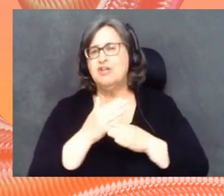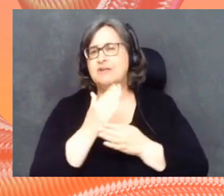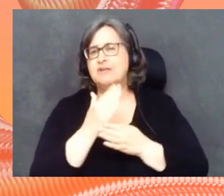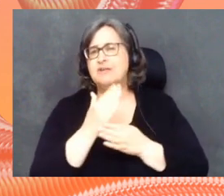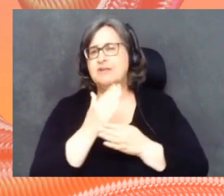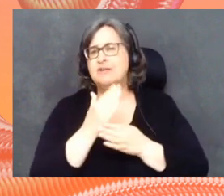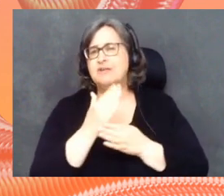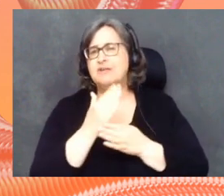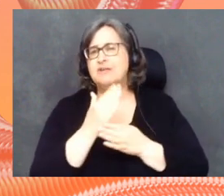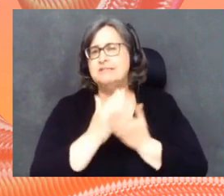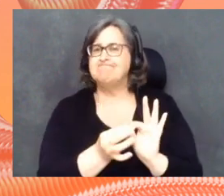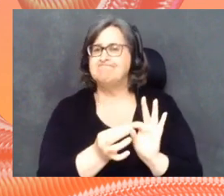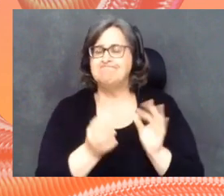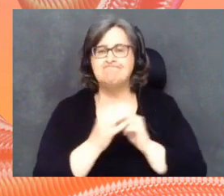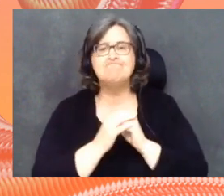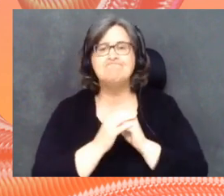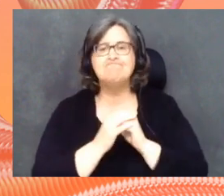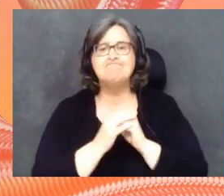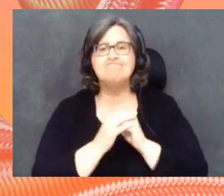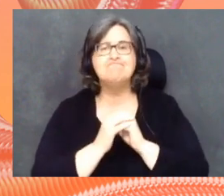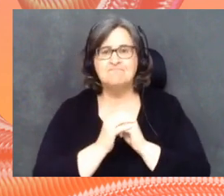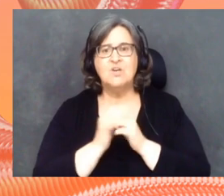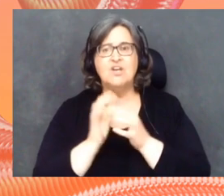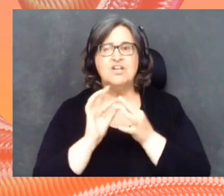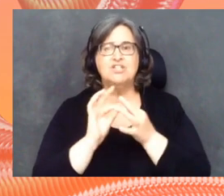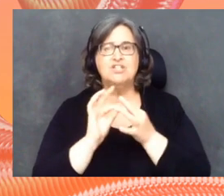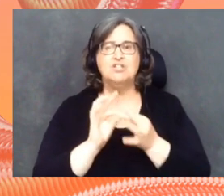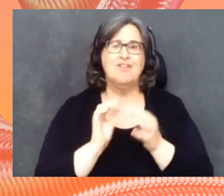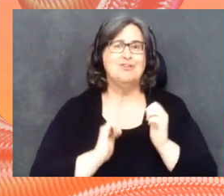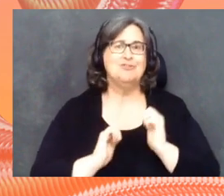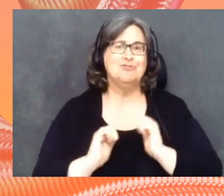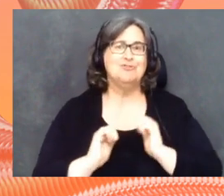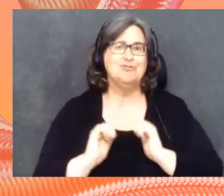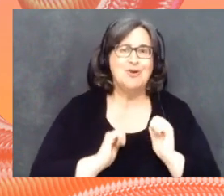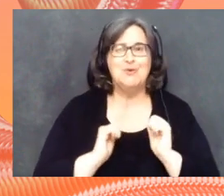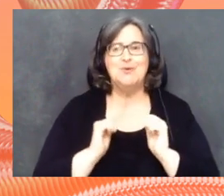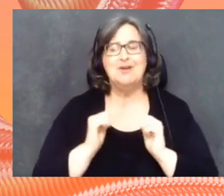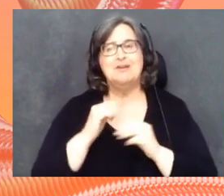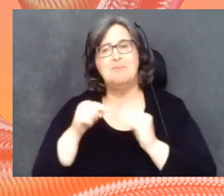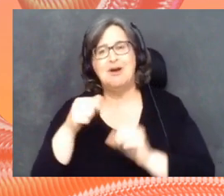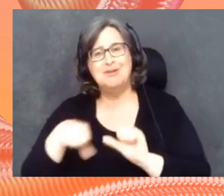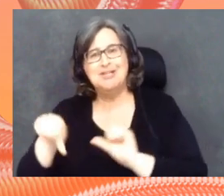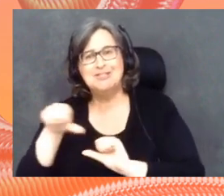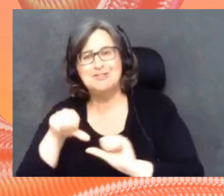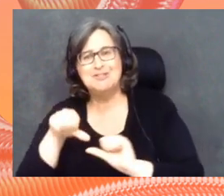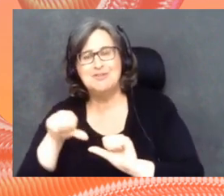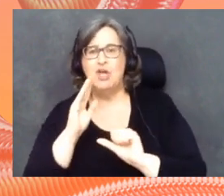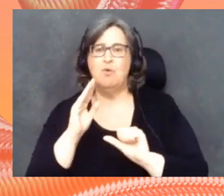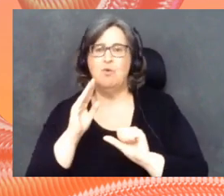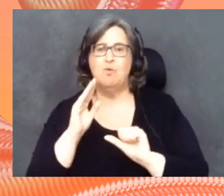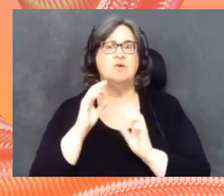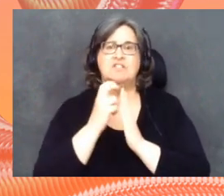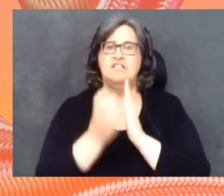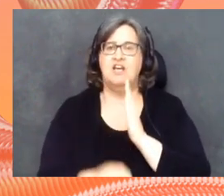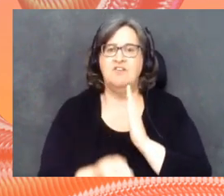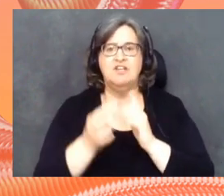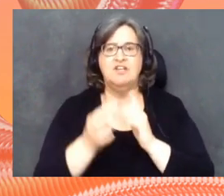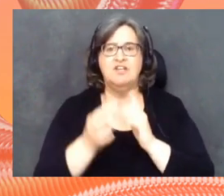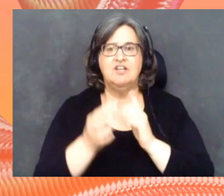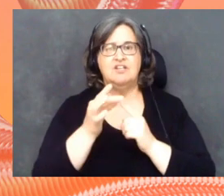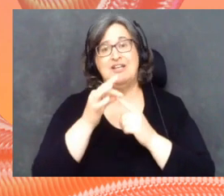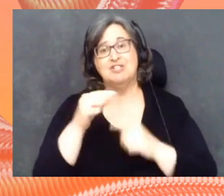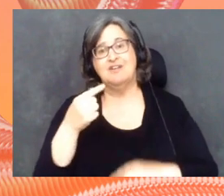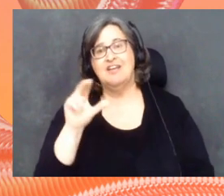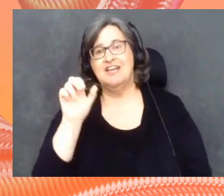that in terms of the show, in terms of each other. And then we're gonna dive into a very special guest who's going to